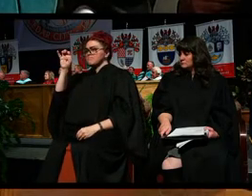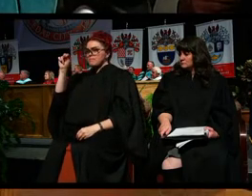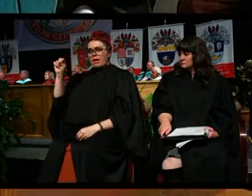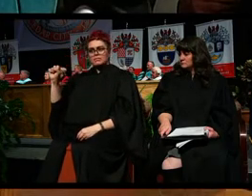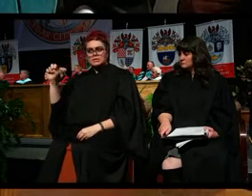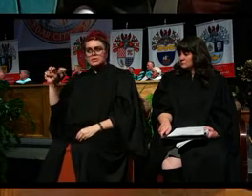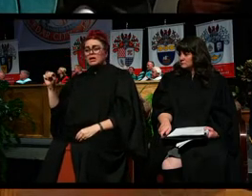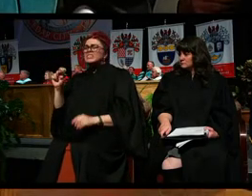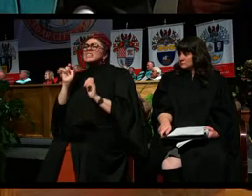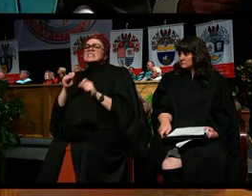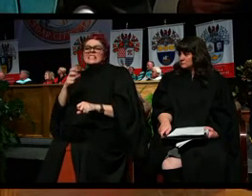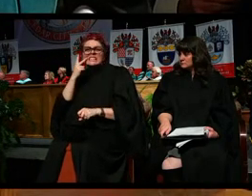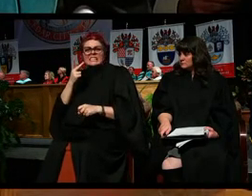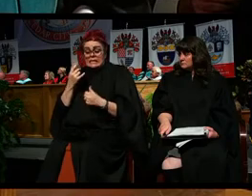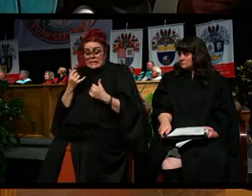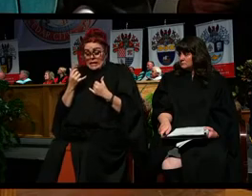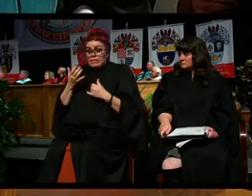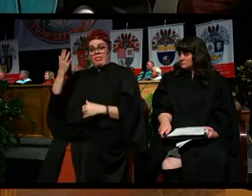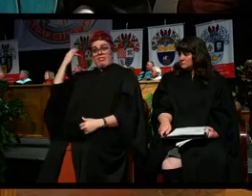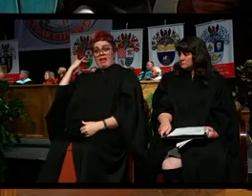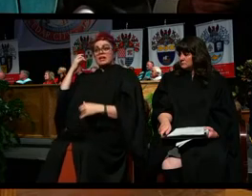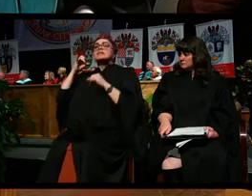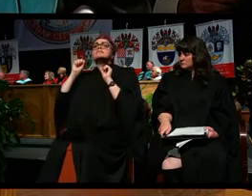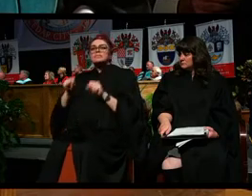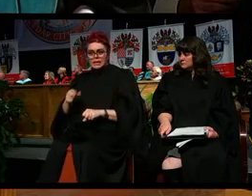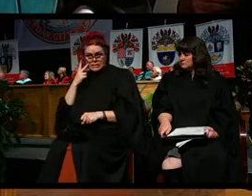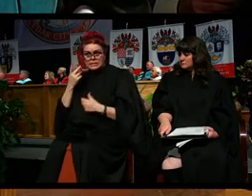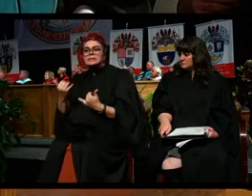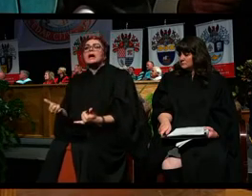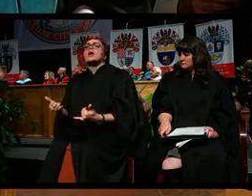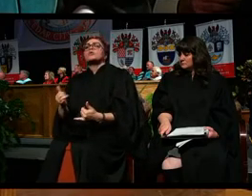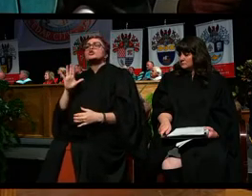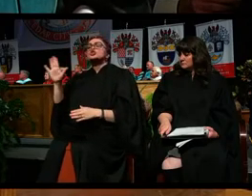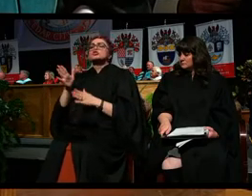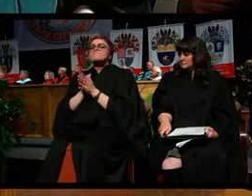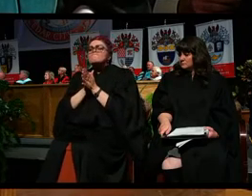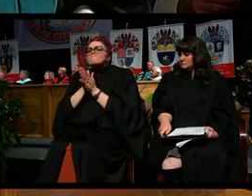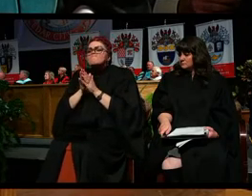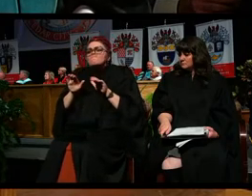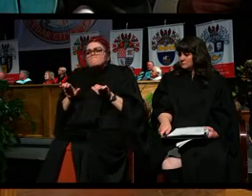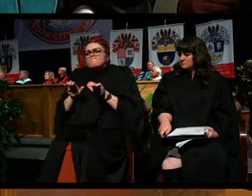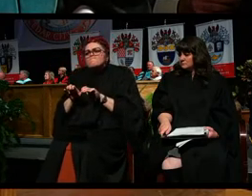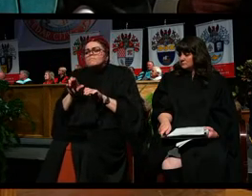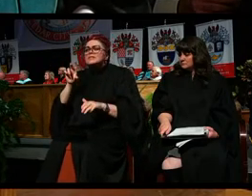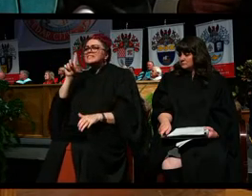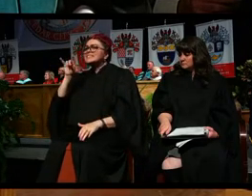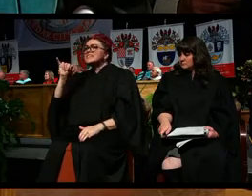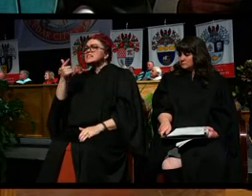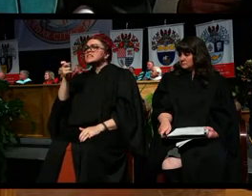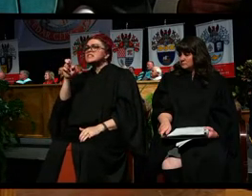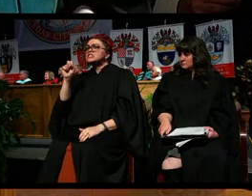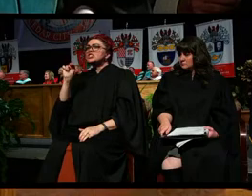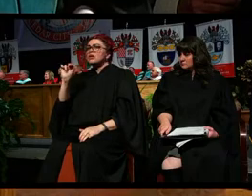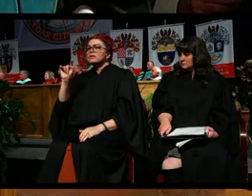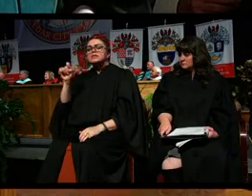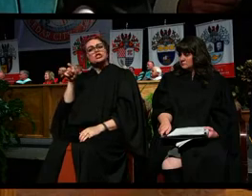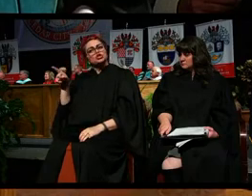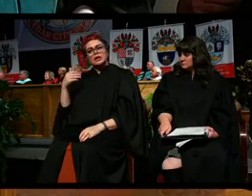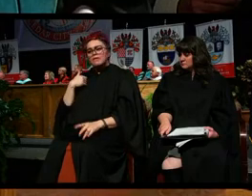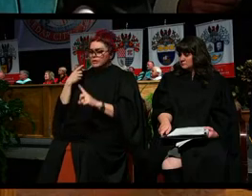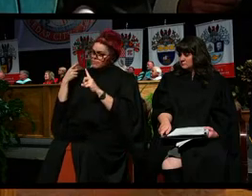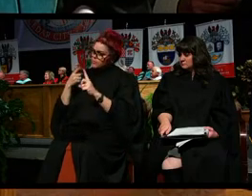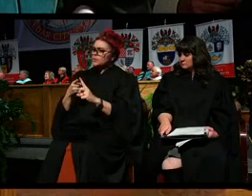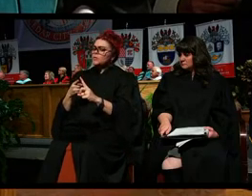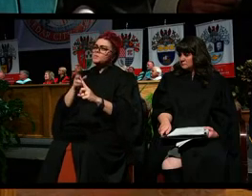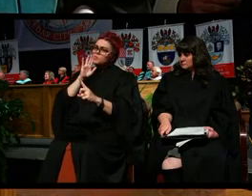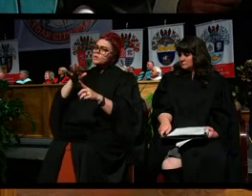It was easy to see then, and it's easy to see now. Her diligence. She was intent at that point to get